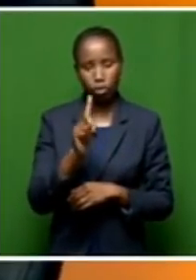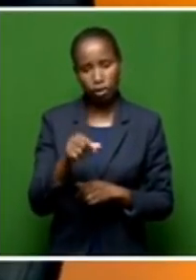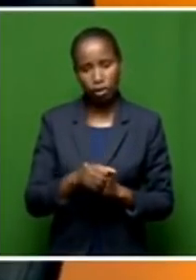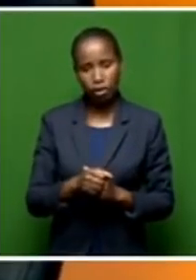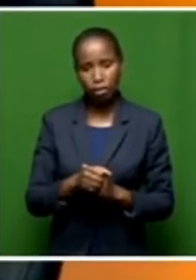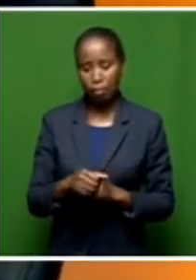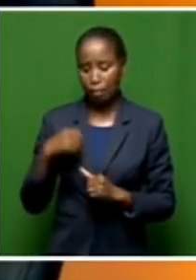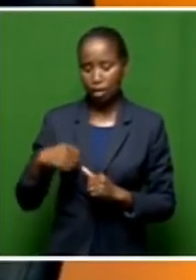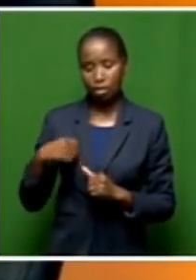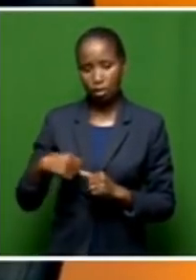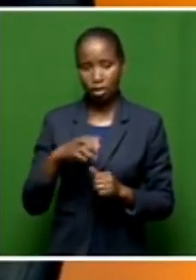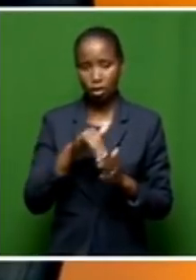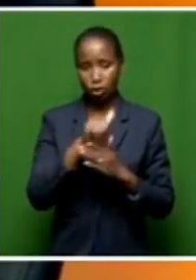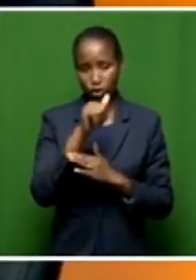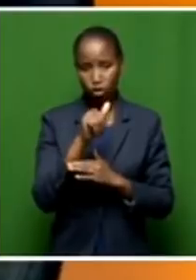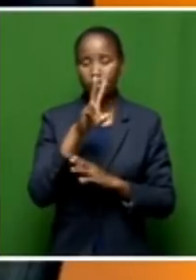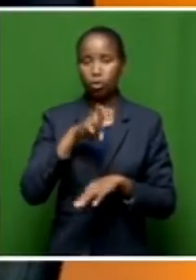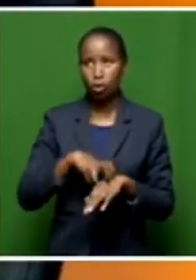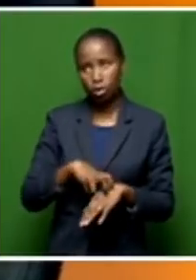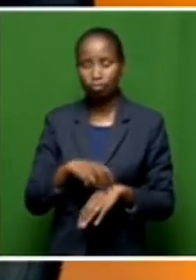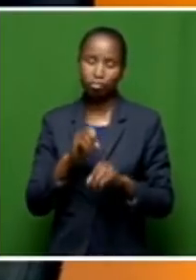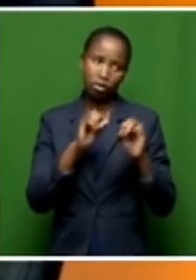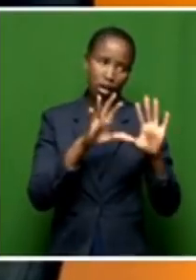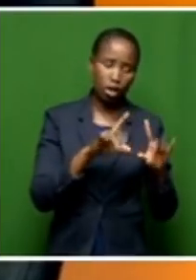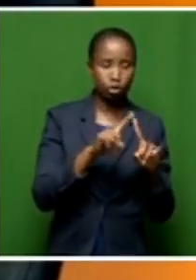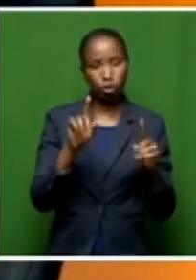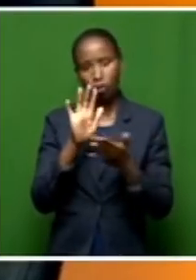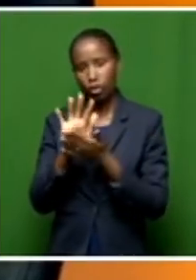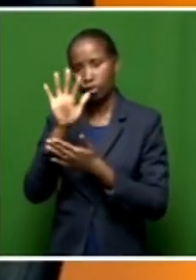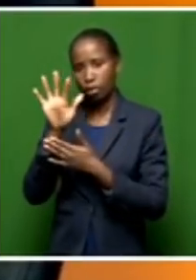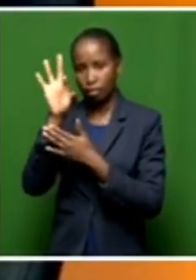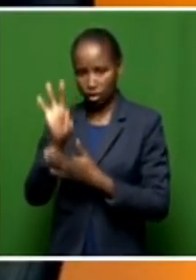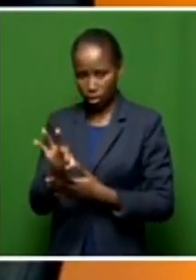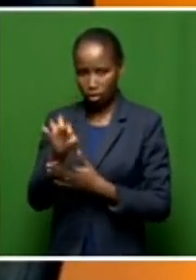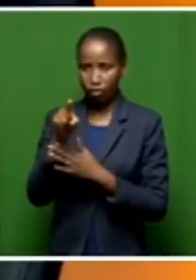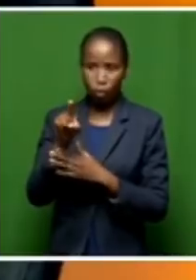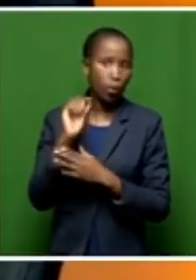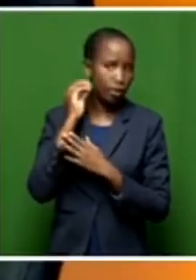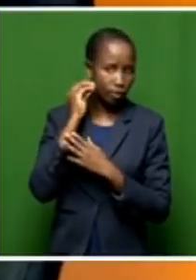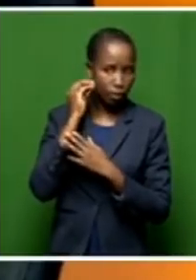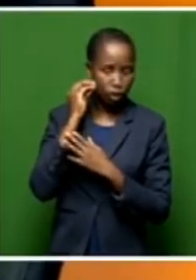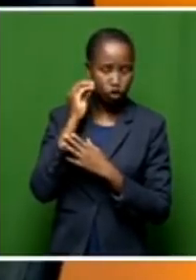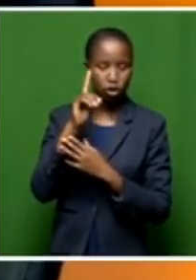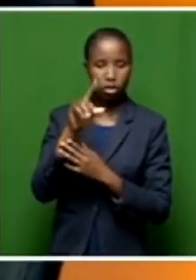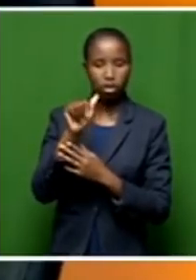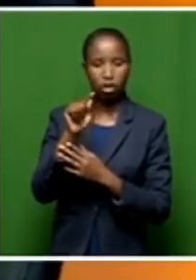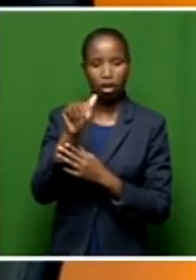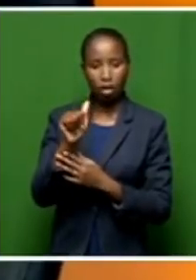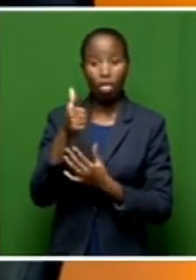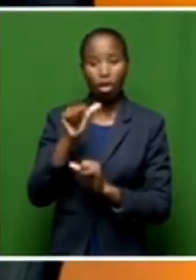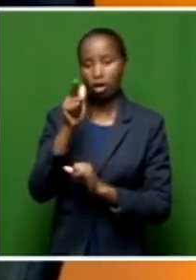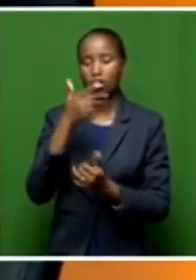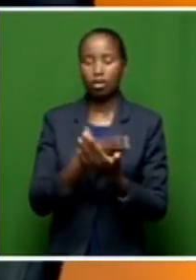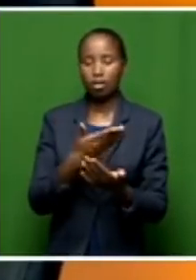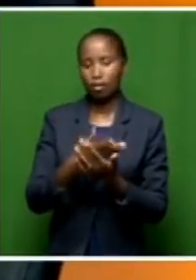to 15% of the data in before we can make a prediction. For national